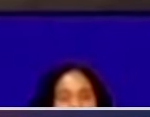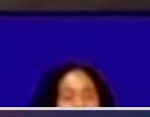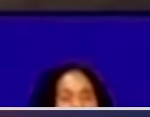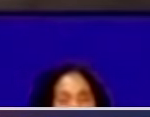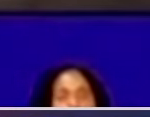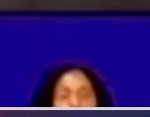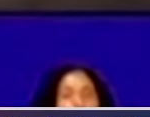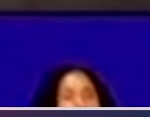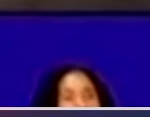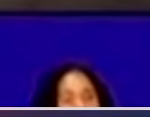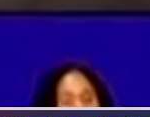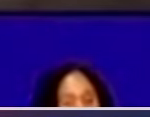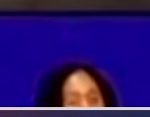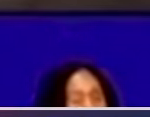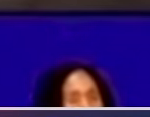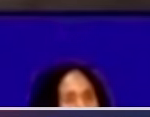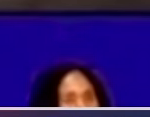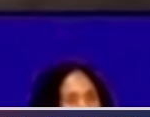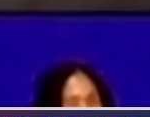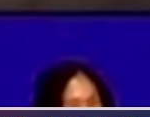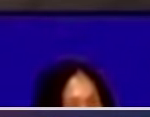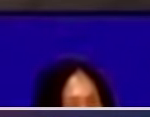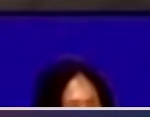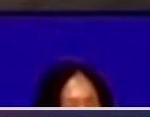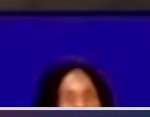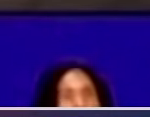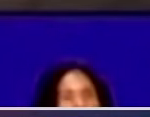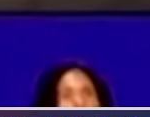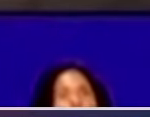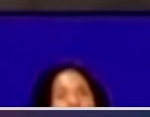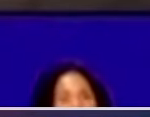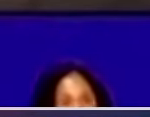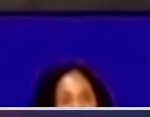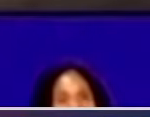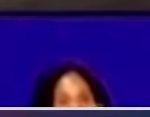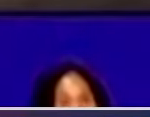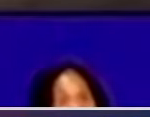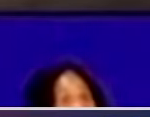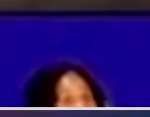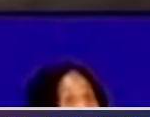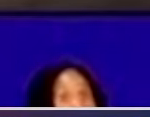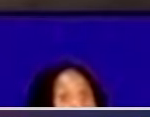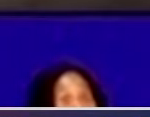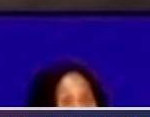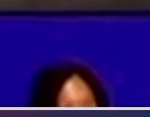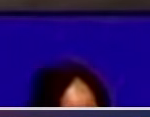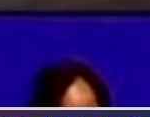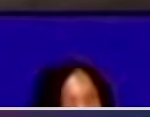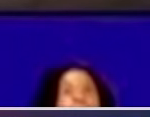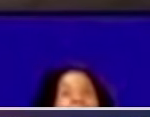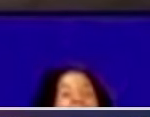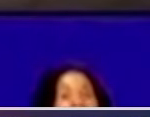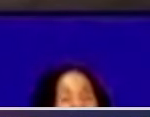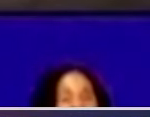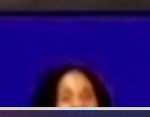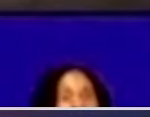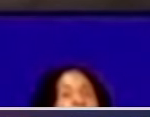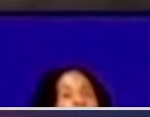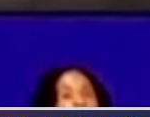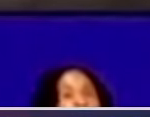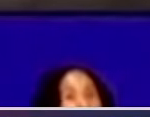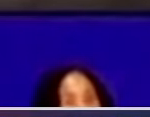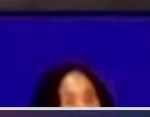business. And that's what we mean by the DA difference, the measurable way in which people's